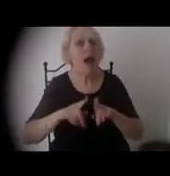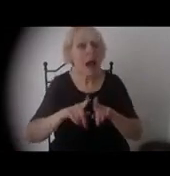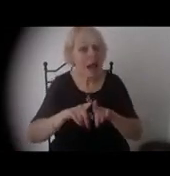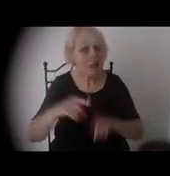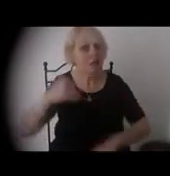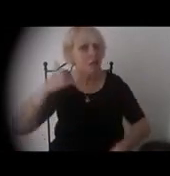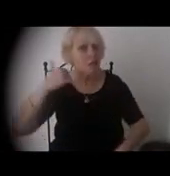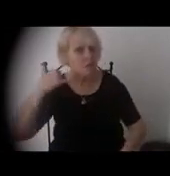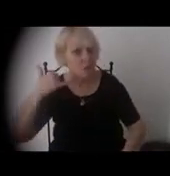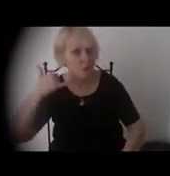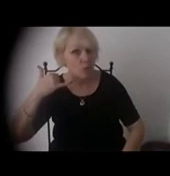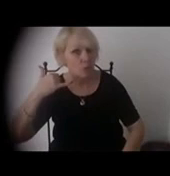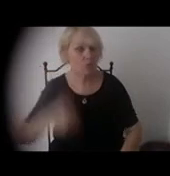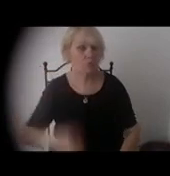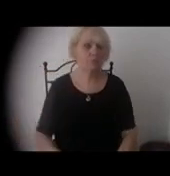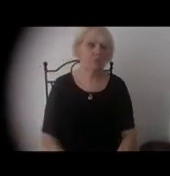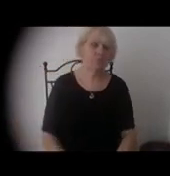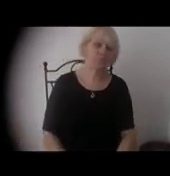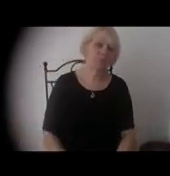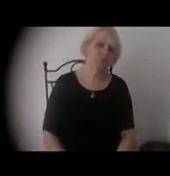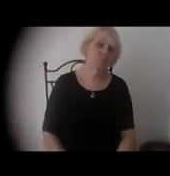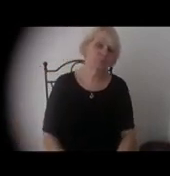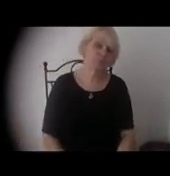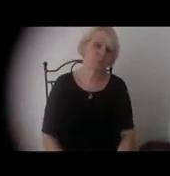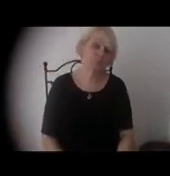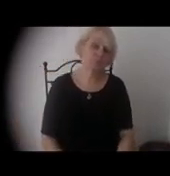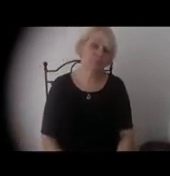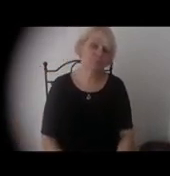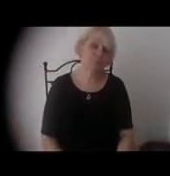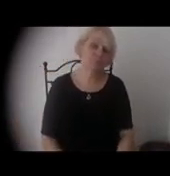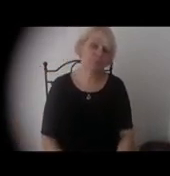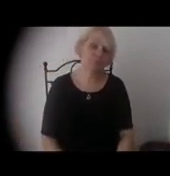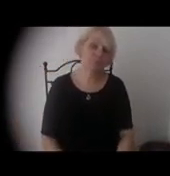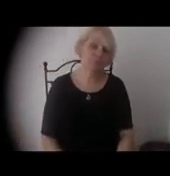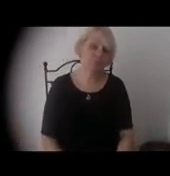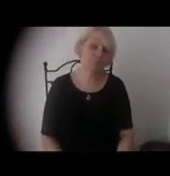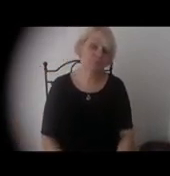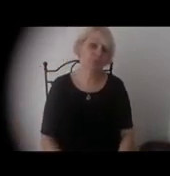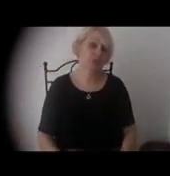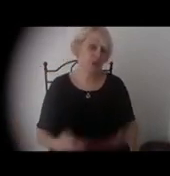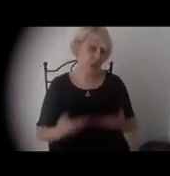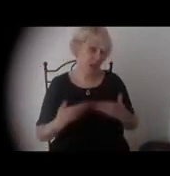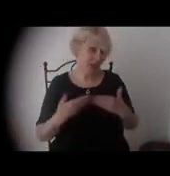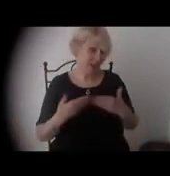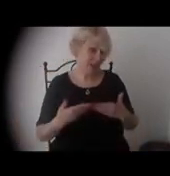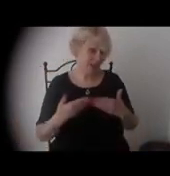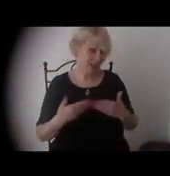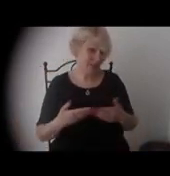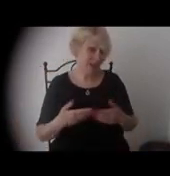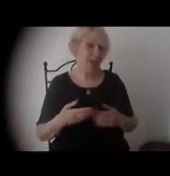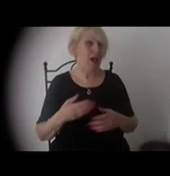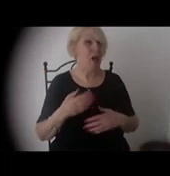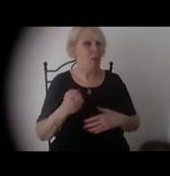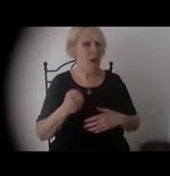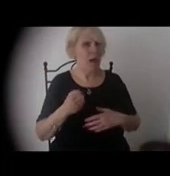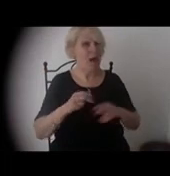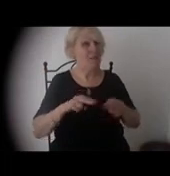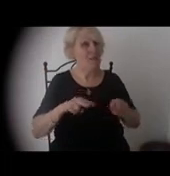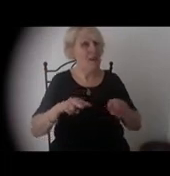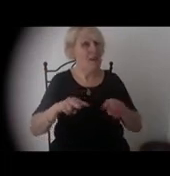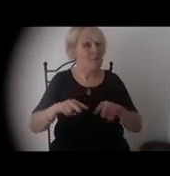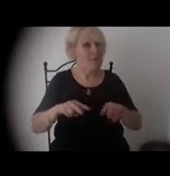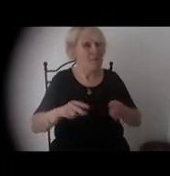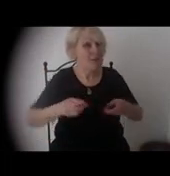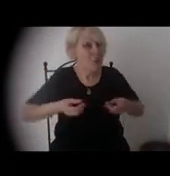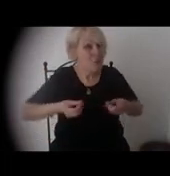recent months. And now we've got a well-established video therapy platform, and the take-up has